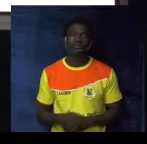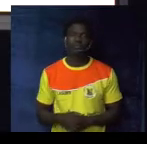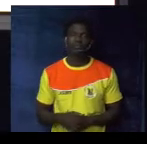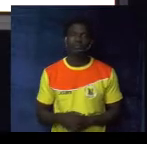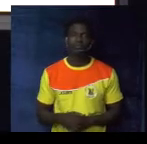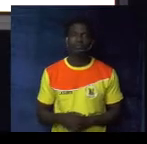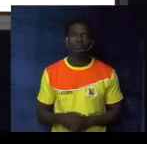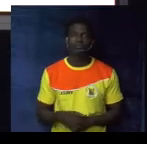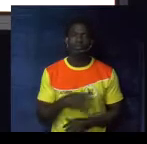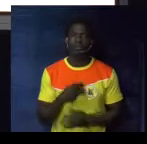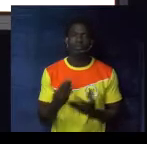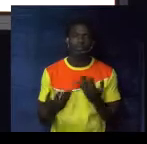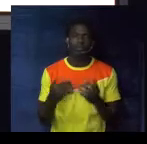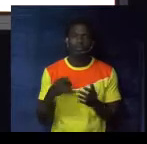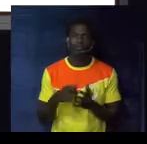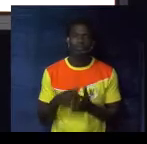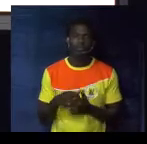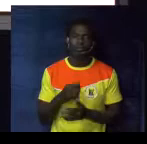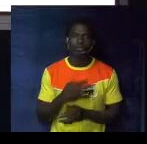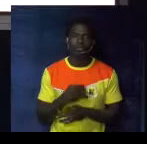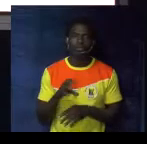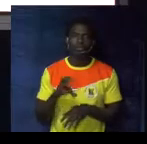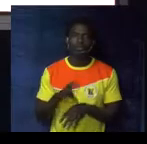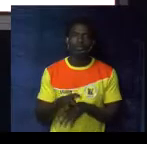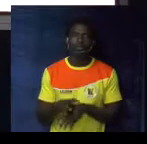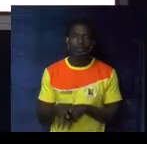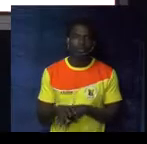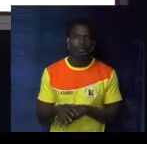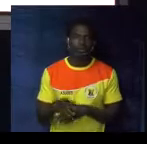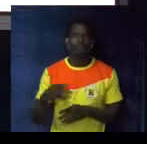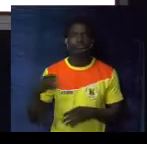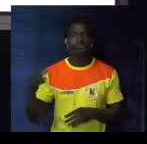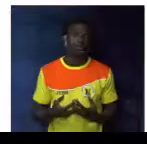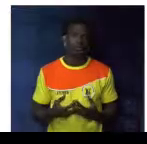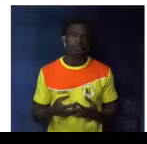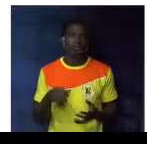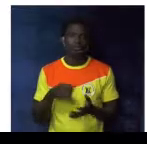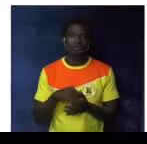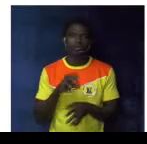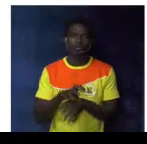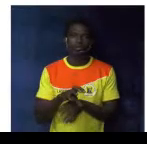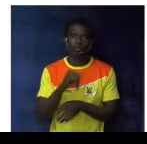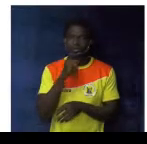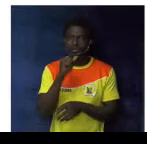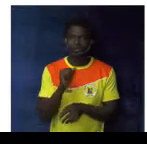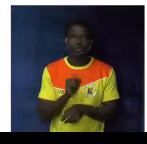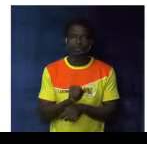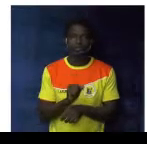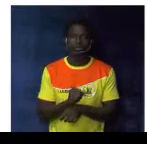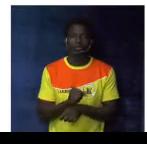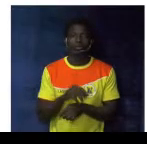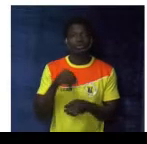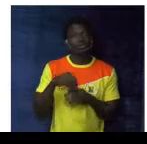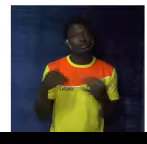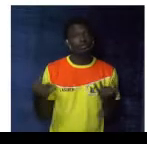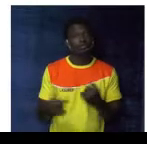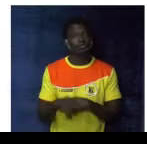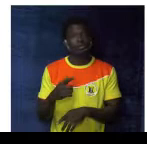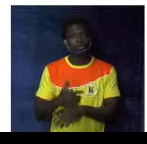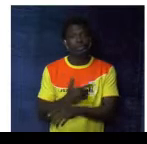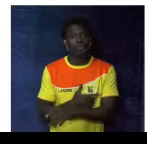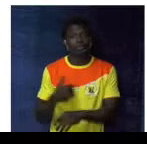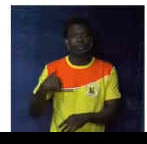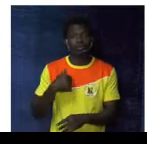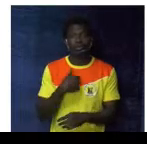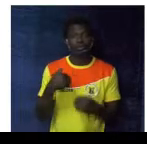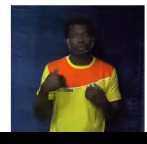to cut some trees or burn it, and thereby causing deforestation. In today's lesson, we